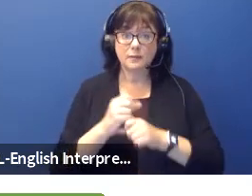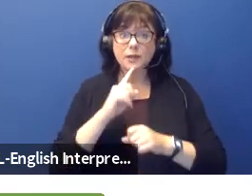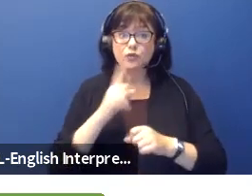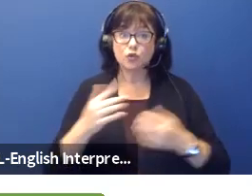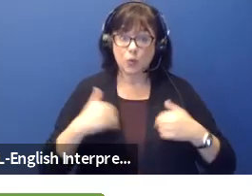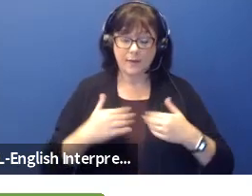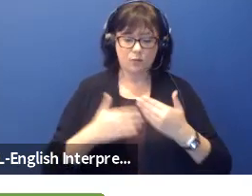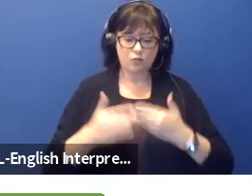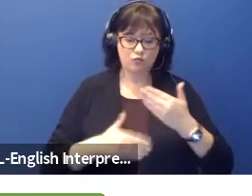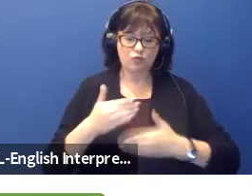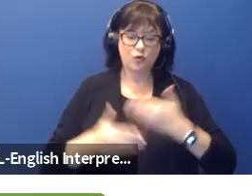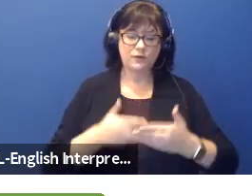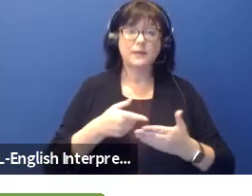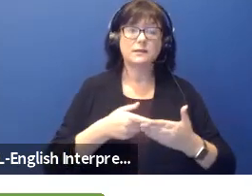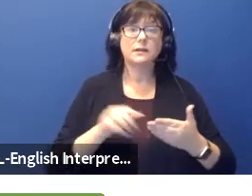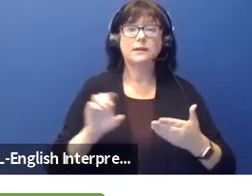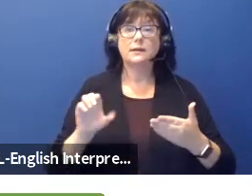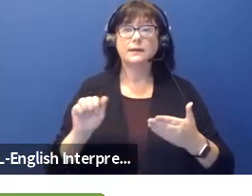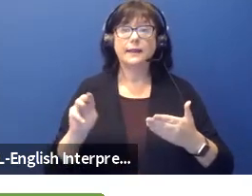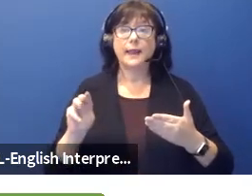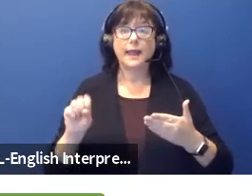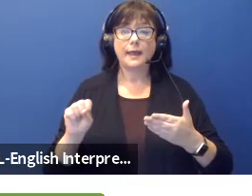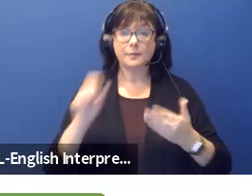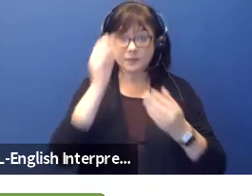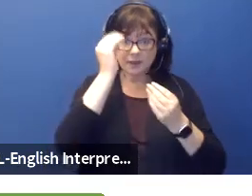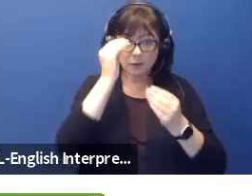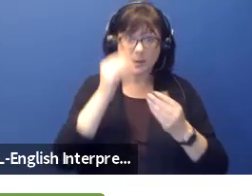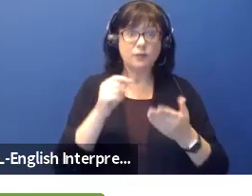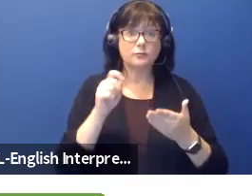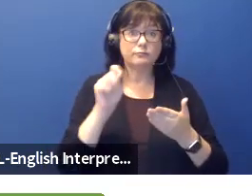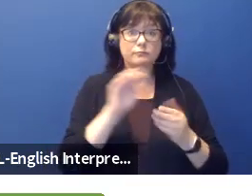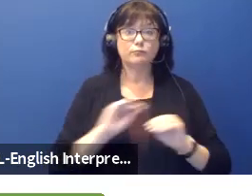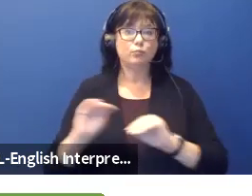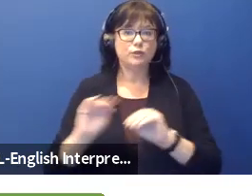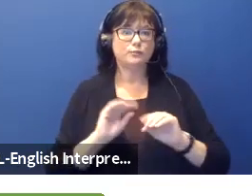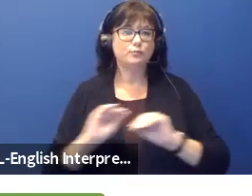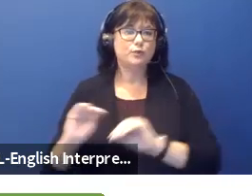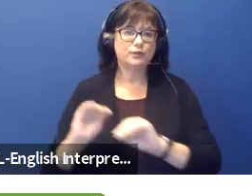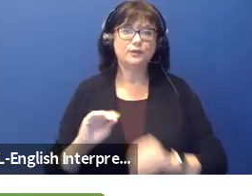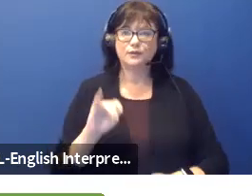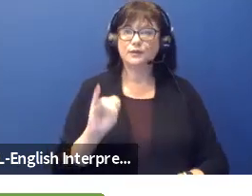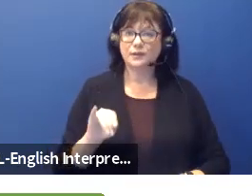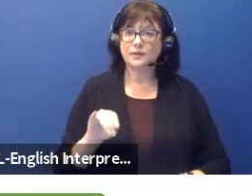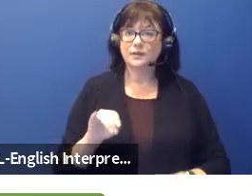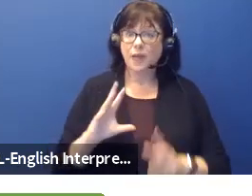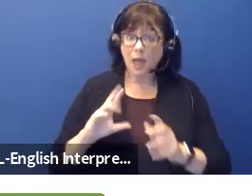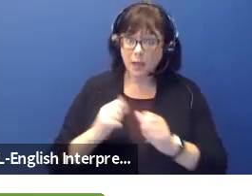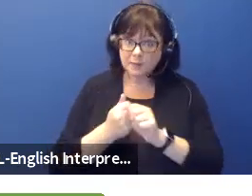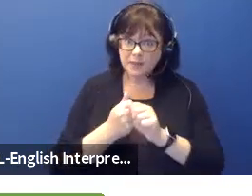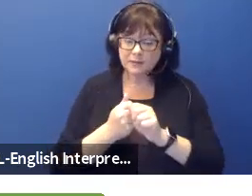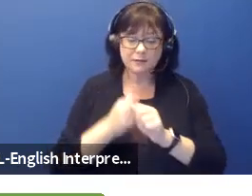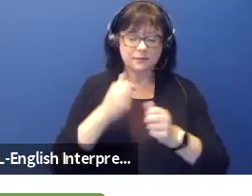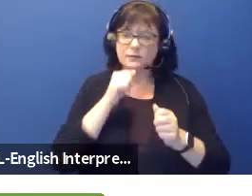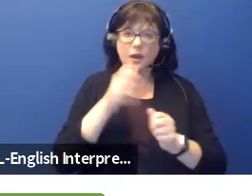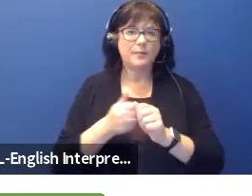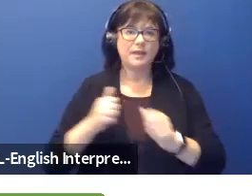gets into CaMS, and is it updated? And are we making sure that we're double checking that before the file is closed? You can't go back and add